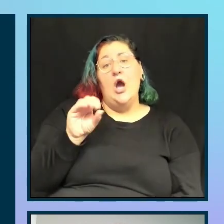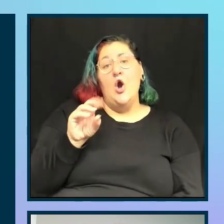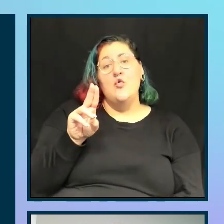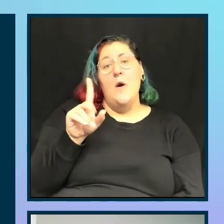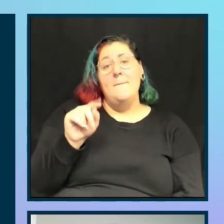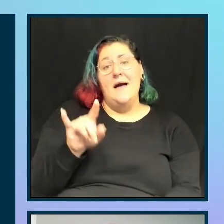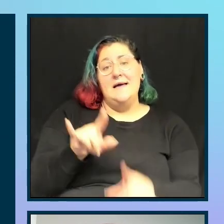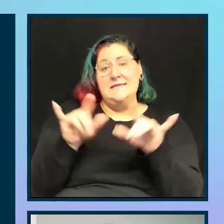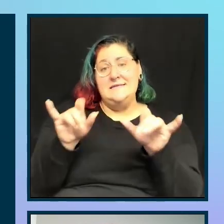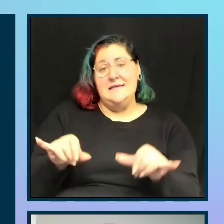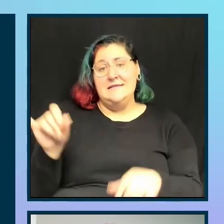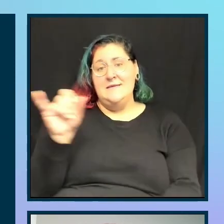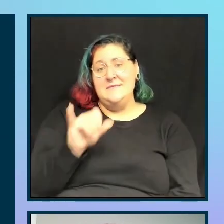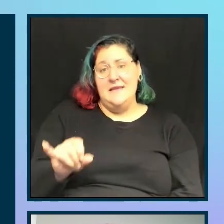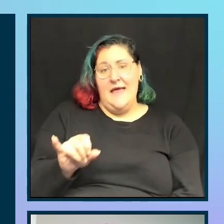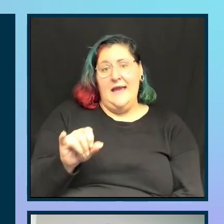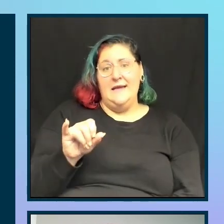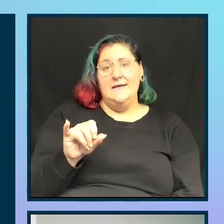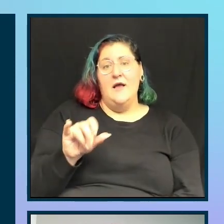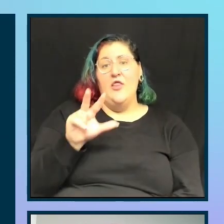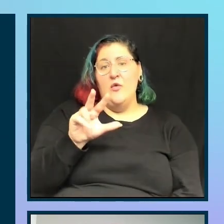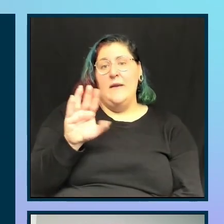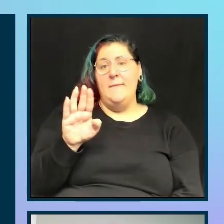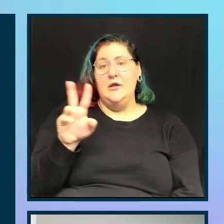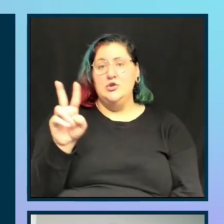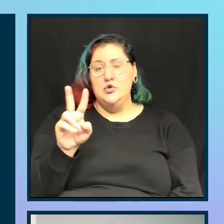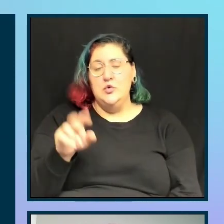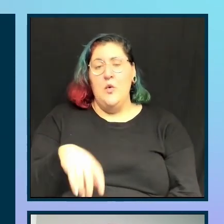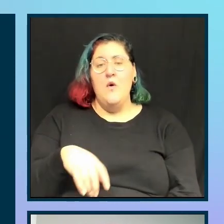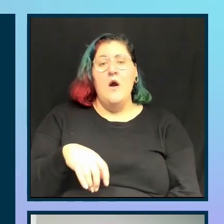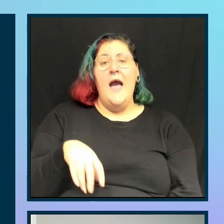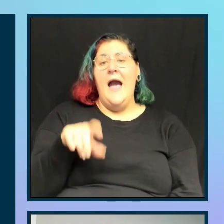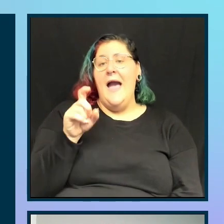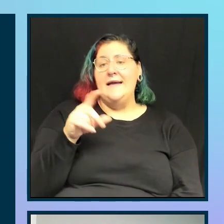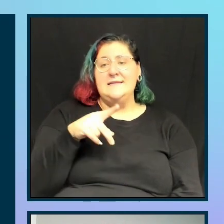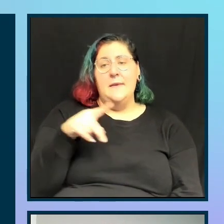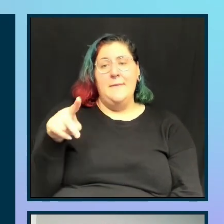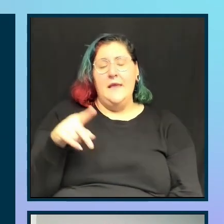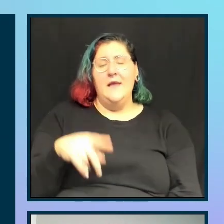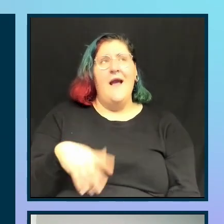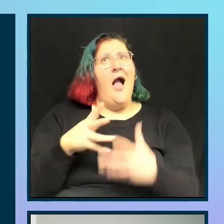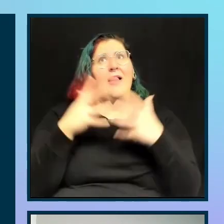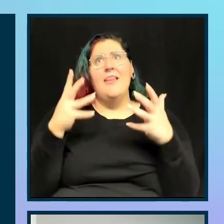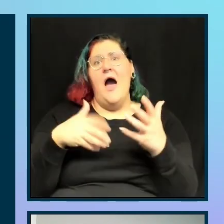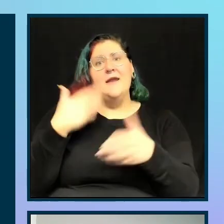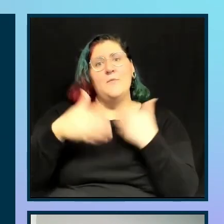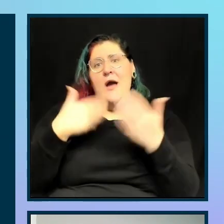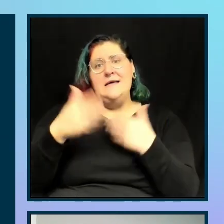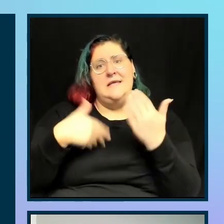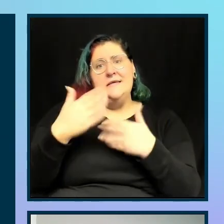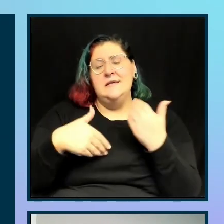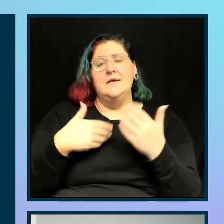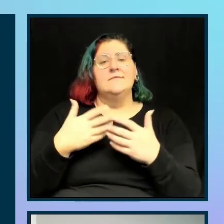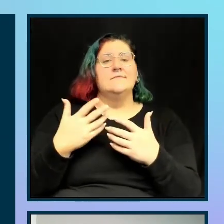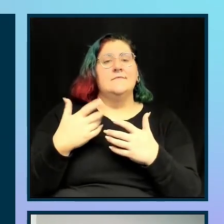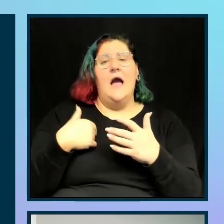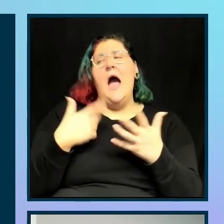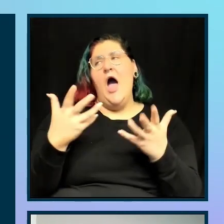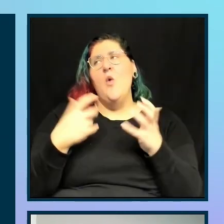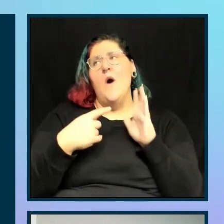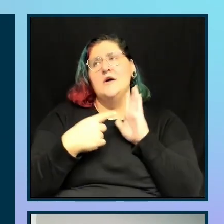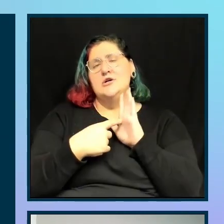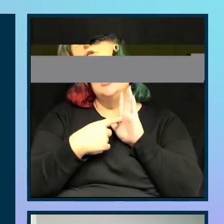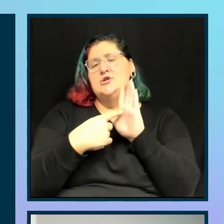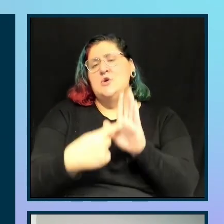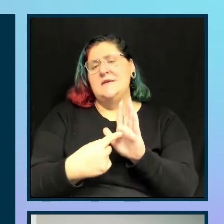3v2 are highly processed, high XML processing systems. I'm not going to show examples for those, but they're